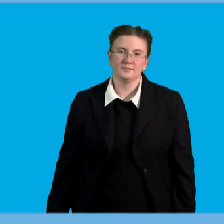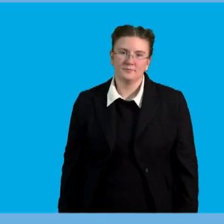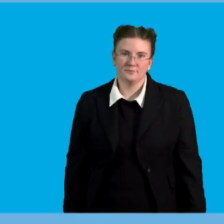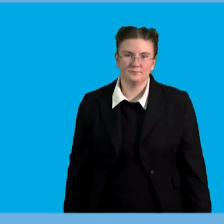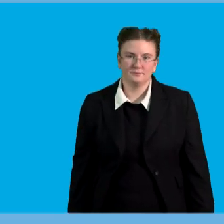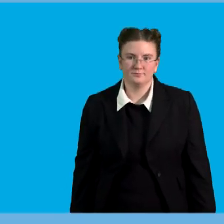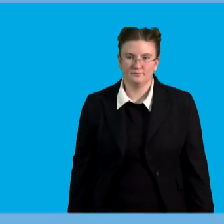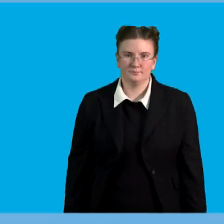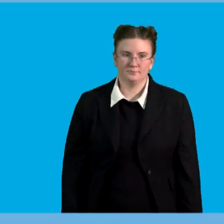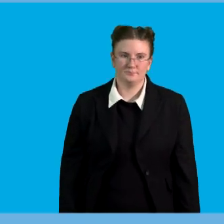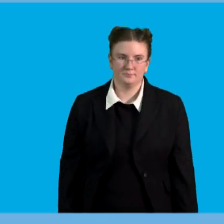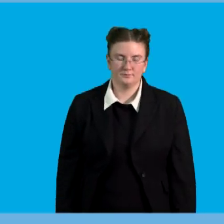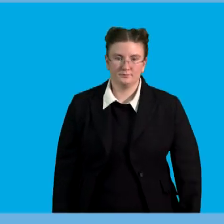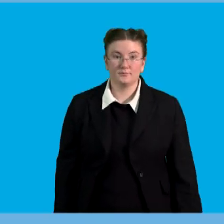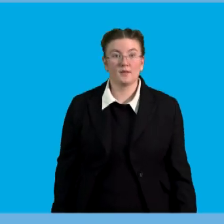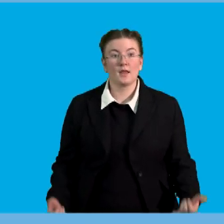to 1 liter.